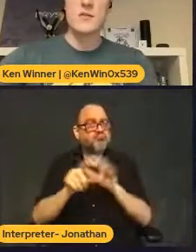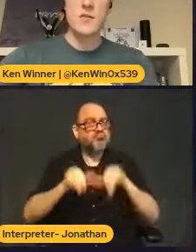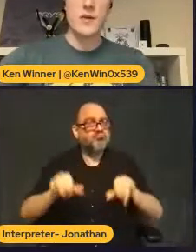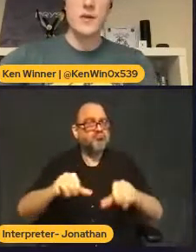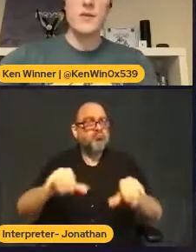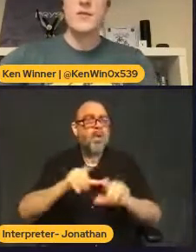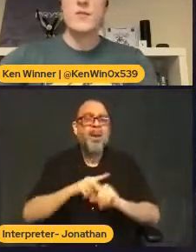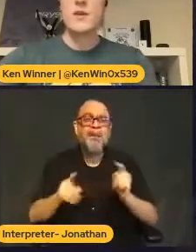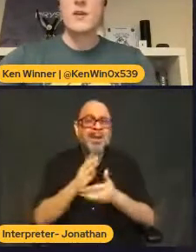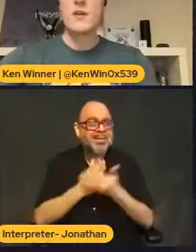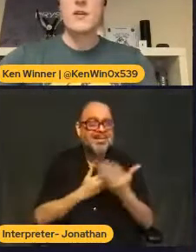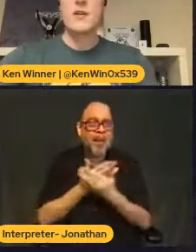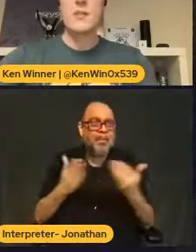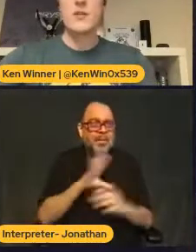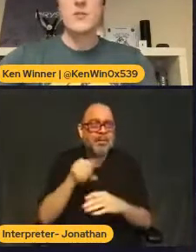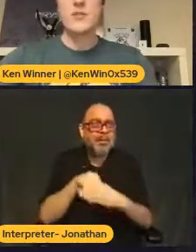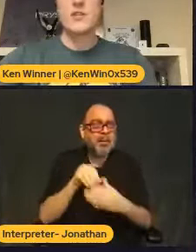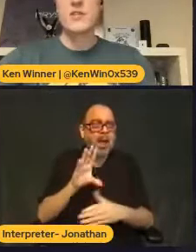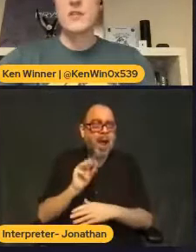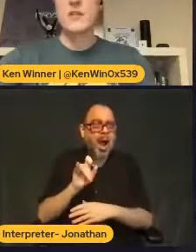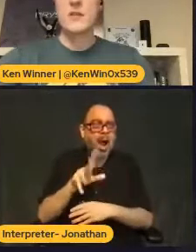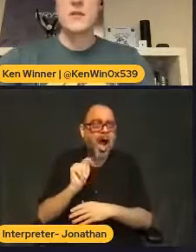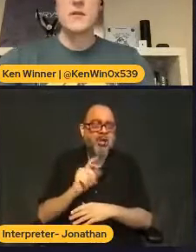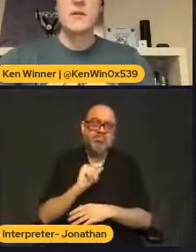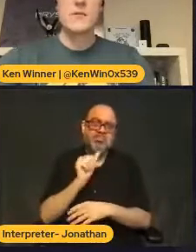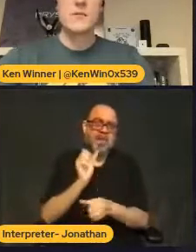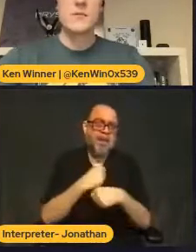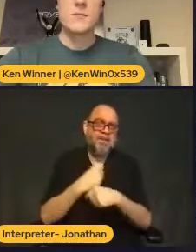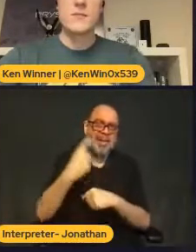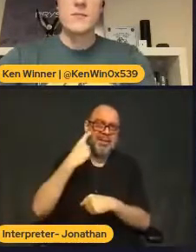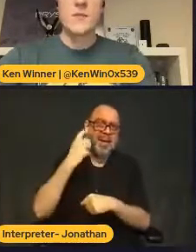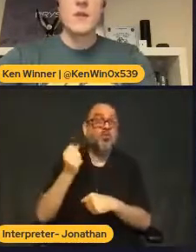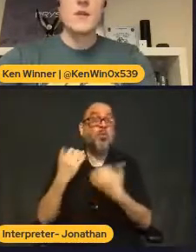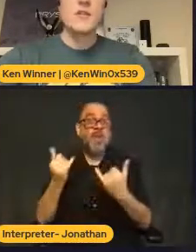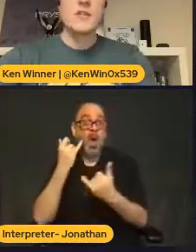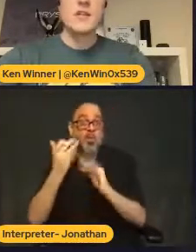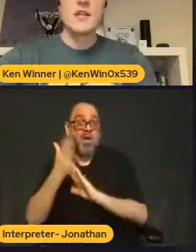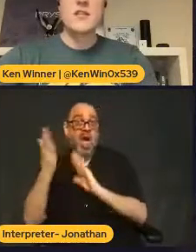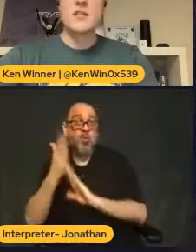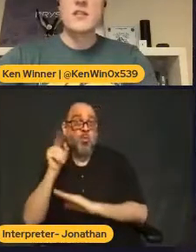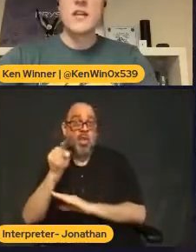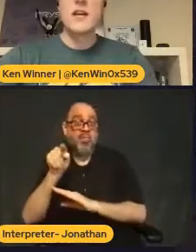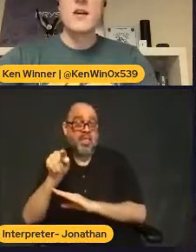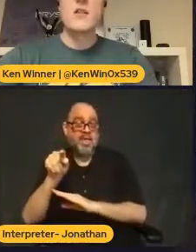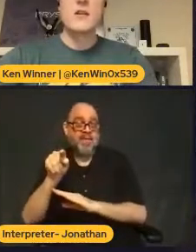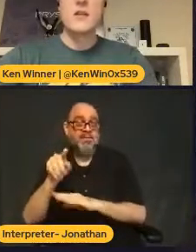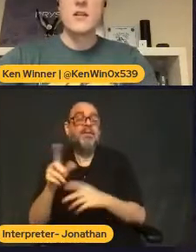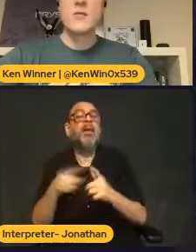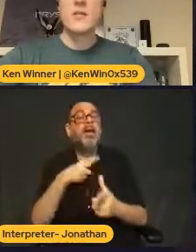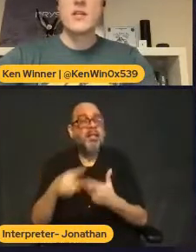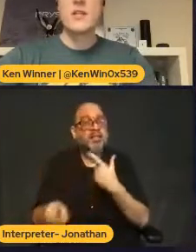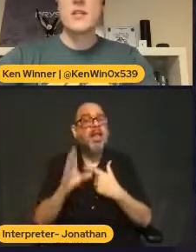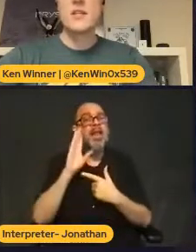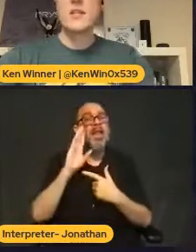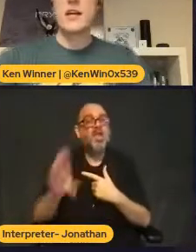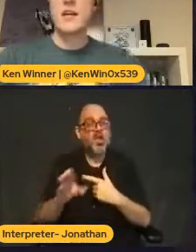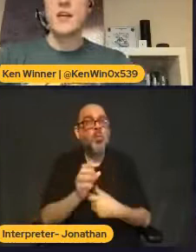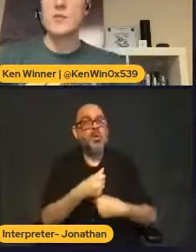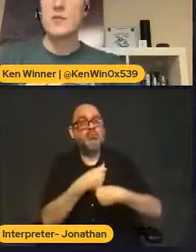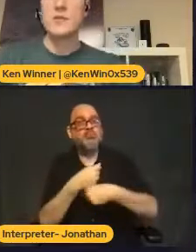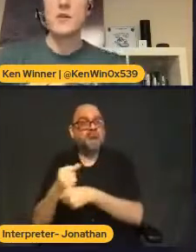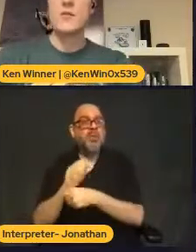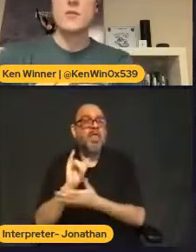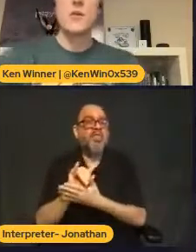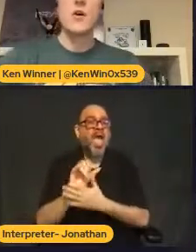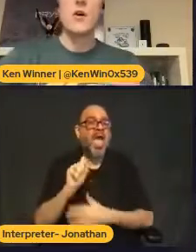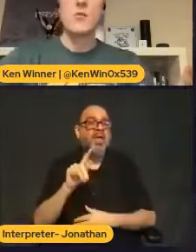So if we run npx progen synth, it'll synthesize this stack out, and then we'll get to see that